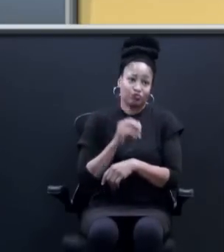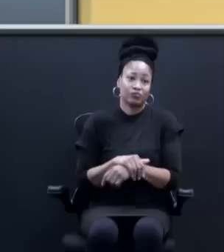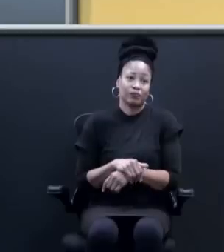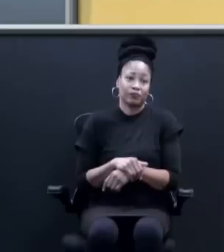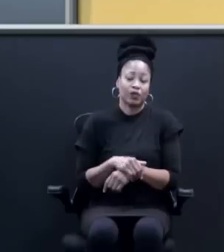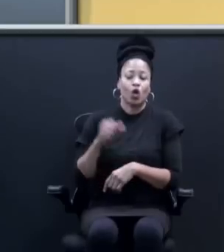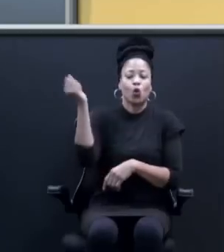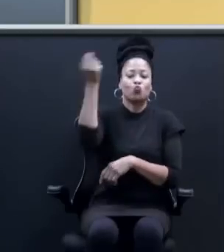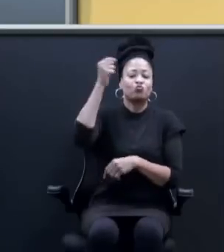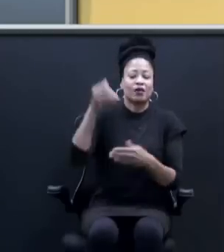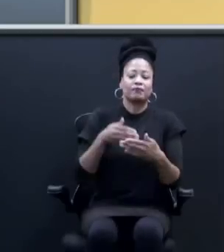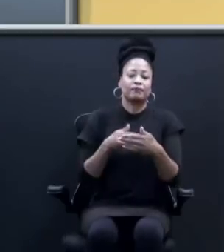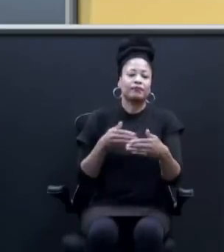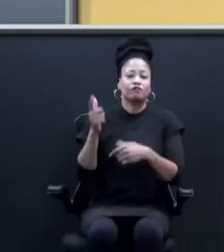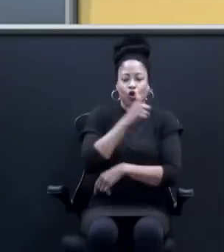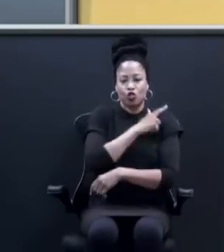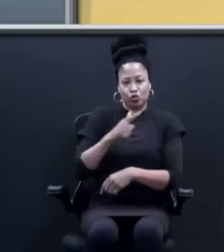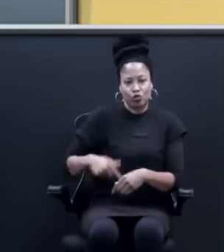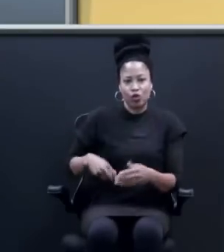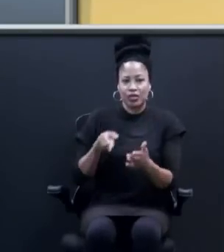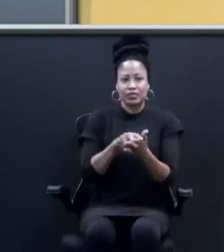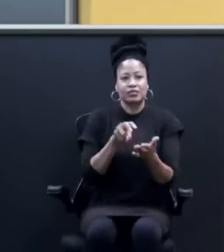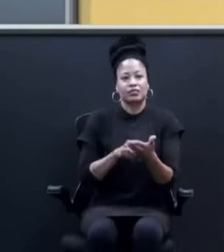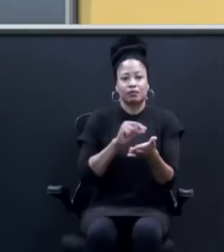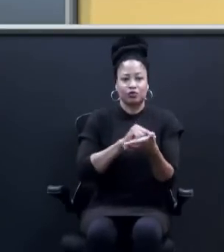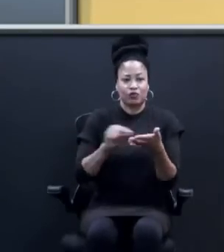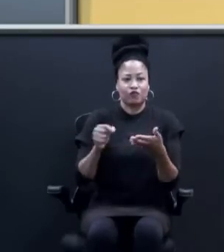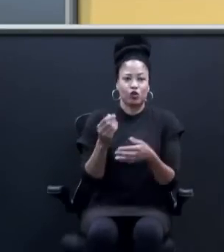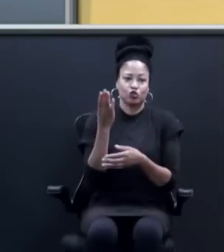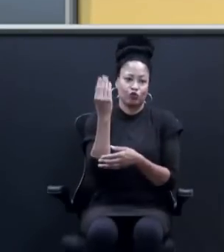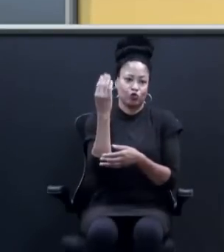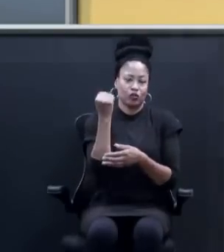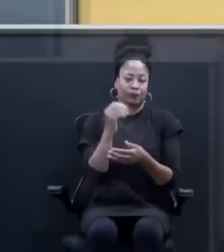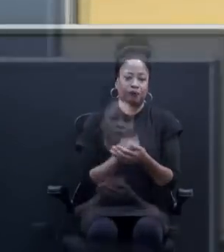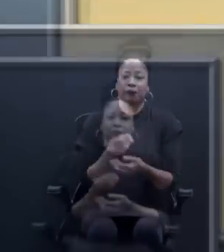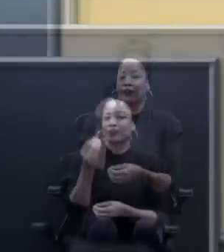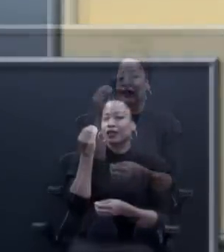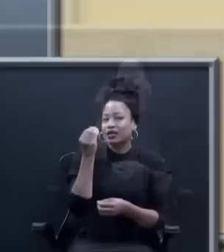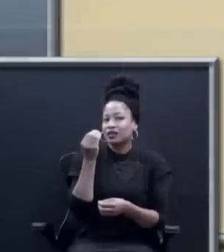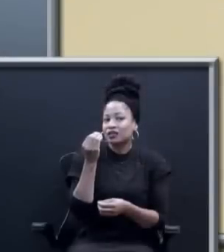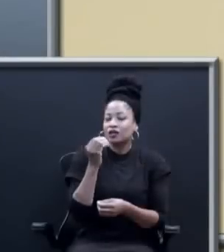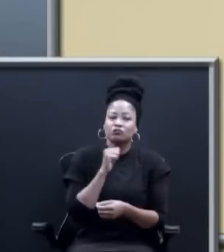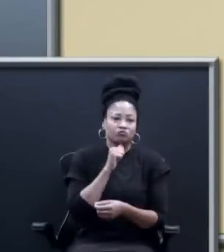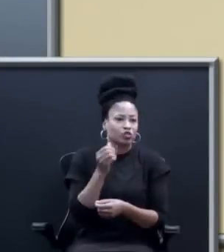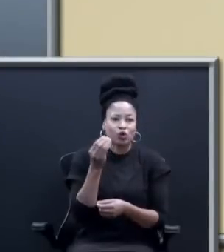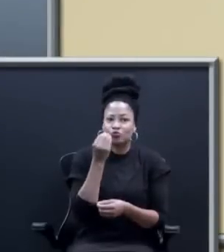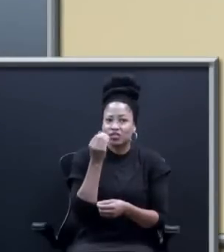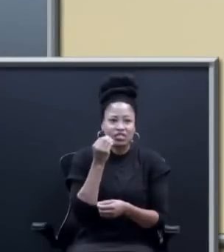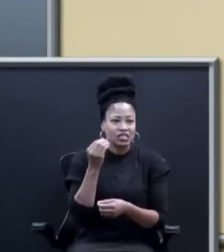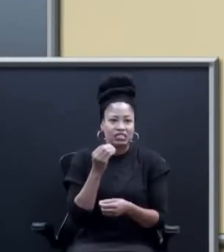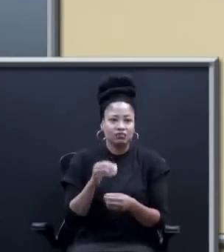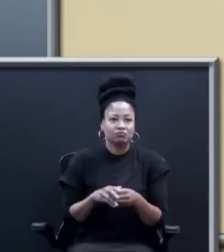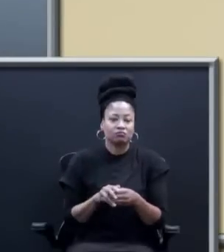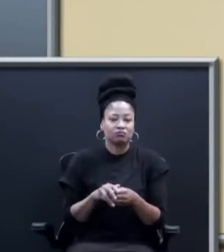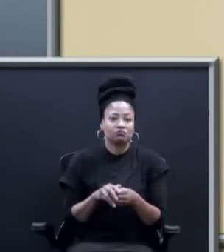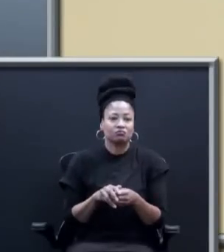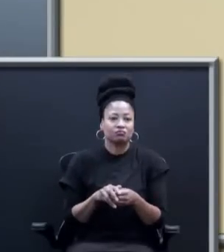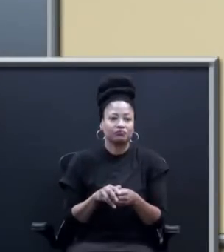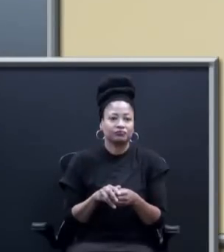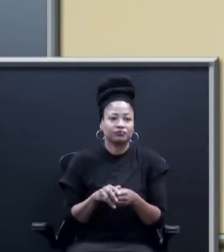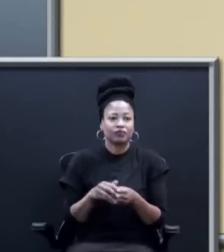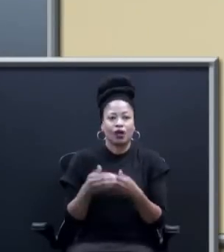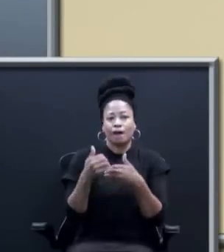12. Skip down and read verse 14. Go ahead. And you shall eat neither bread nor parched corn, uh-huh. nor green ears, go ahead. Until